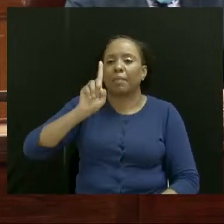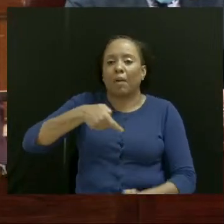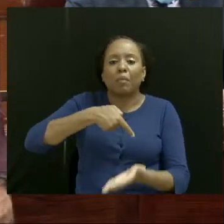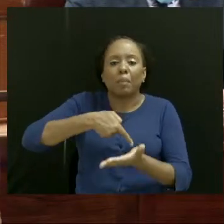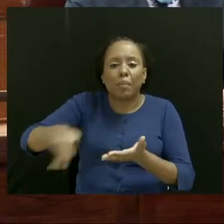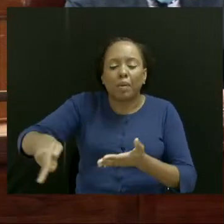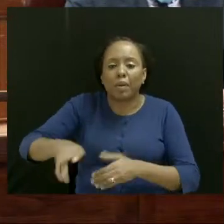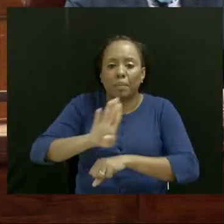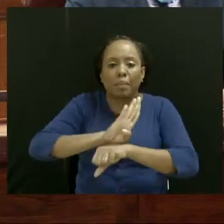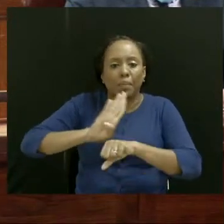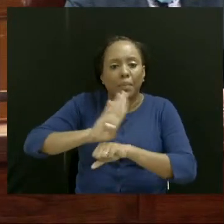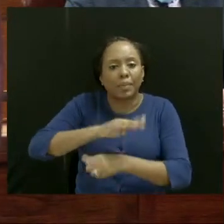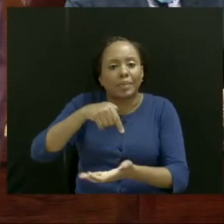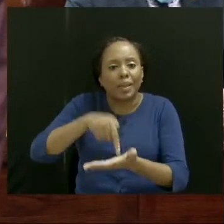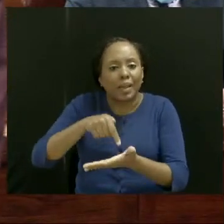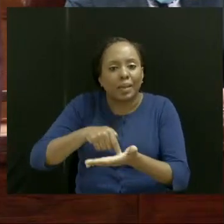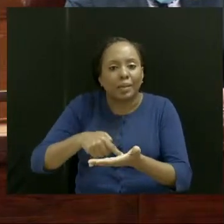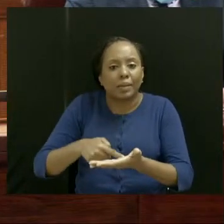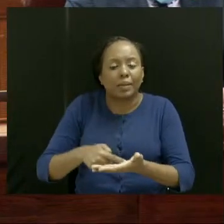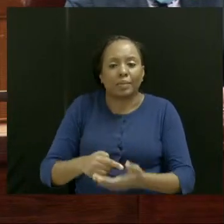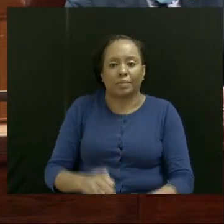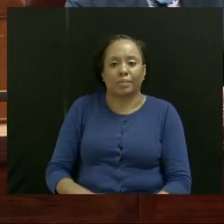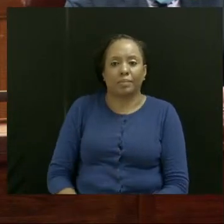They will have to pay, Mr. Speaker,